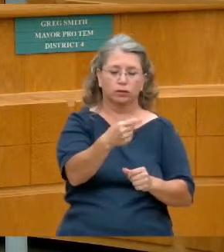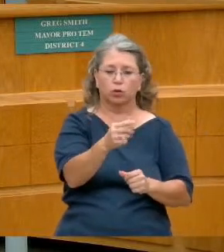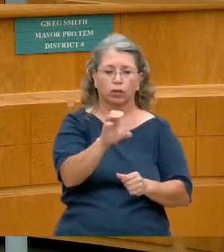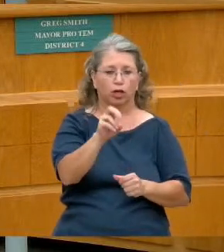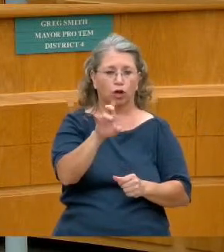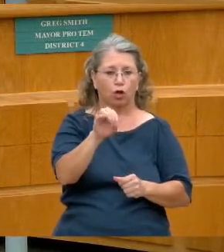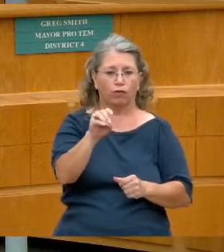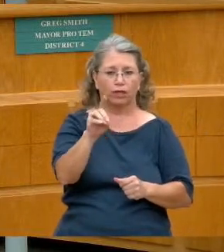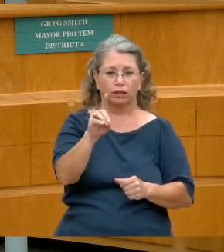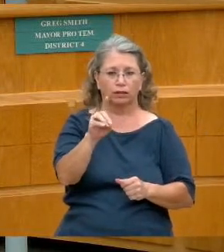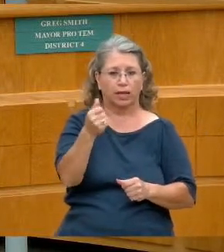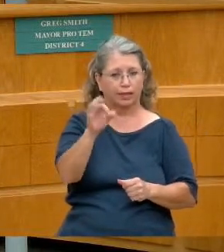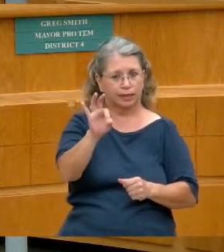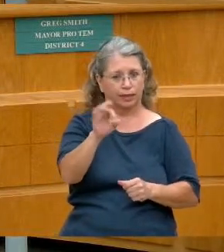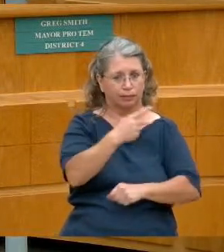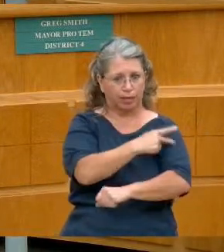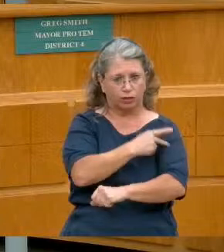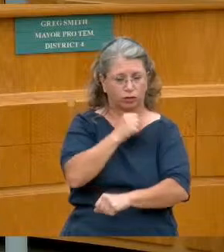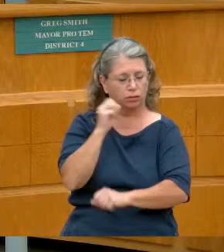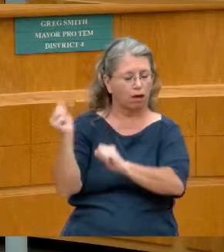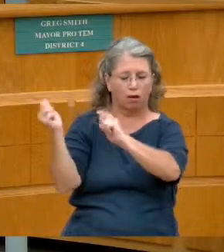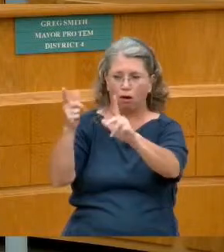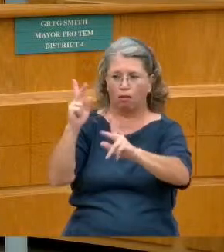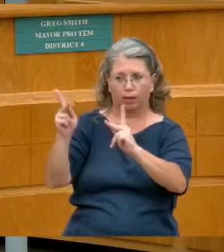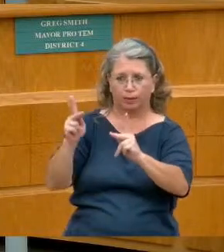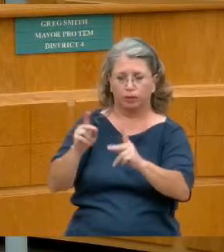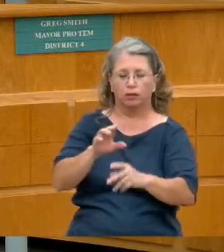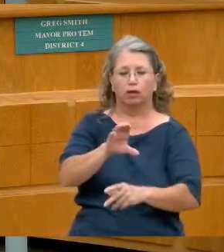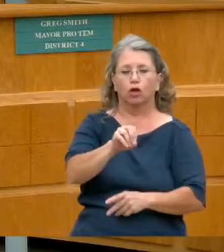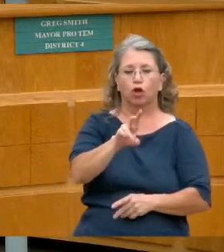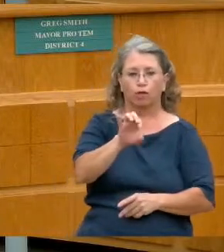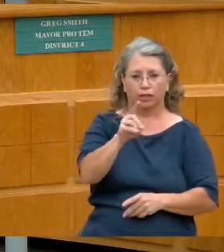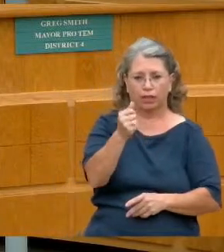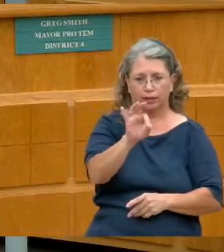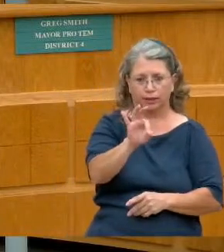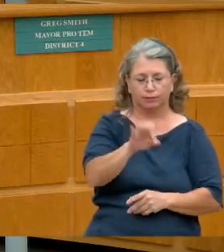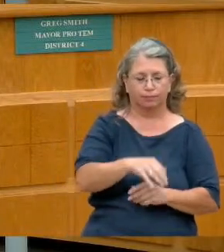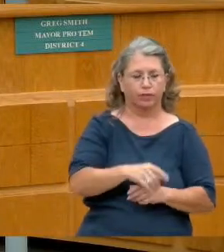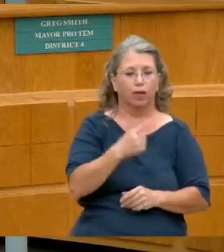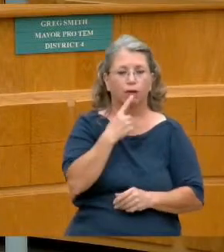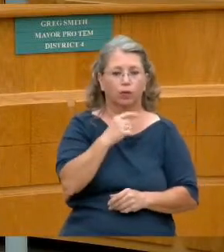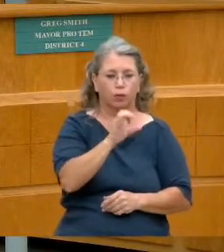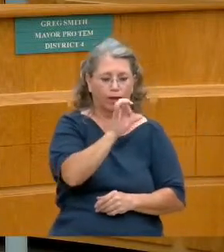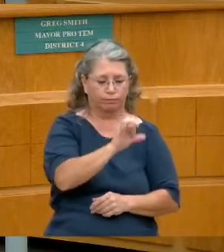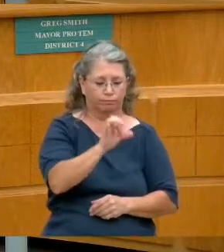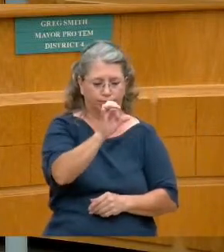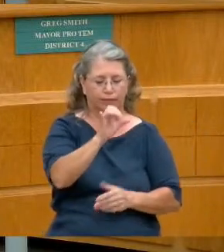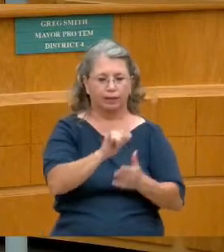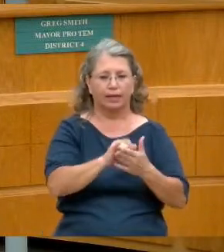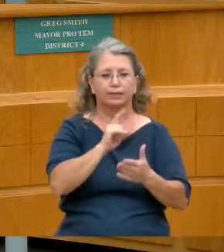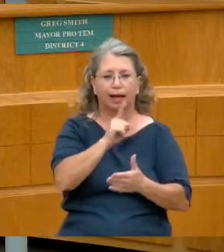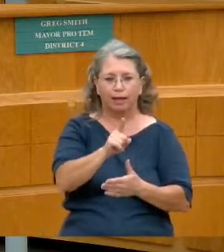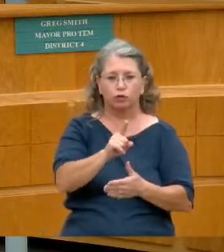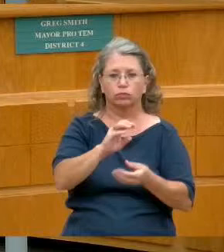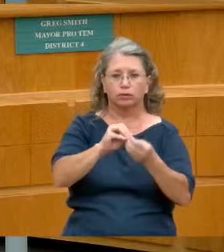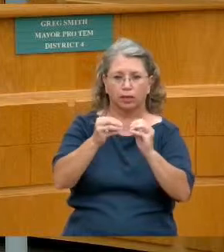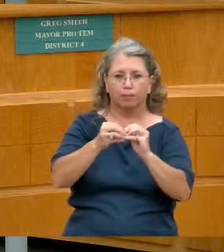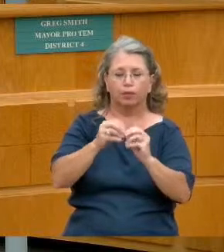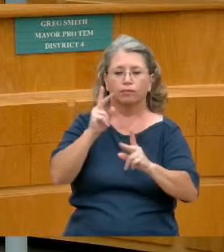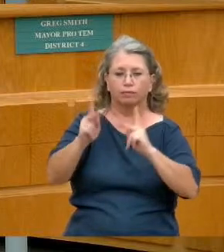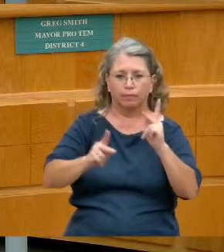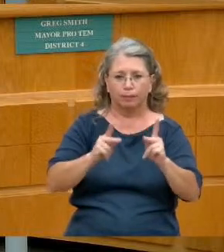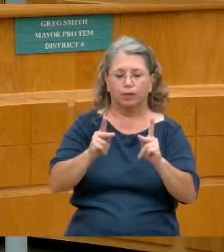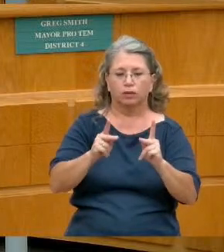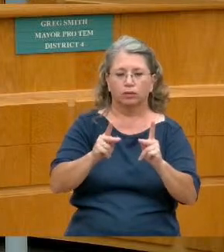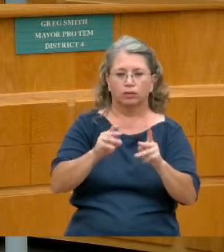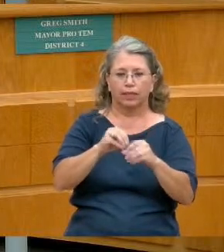everybody that are in the hospital or the ICU. The red points, again, are actual numbers of people that are in ICU beds on